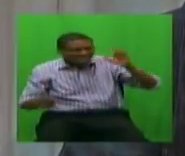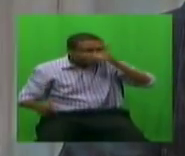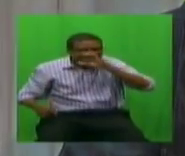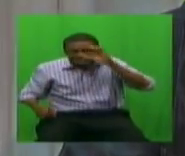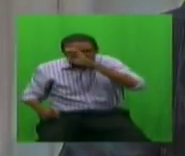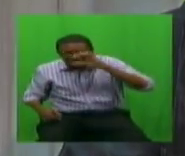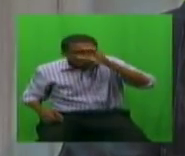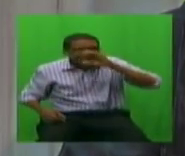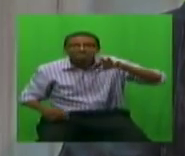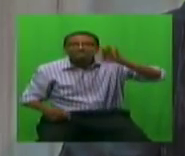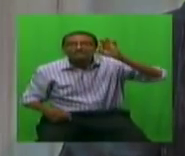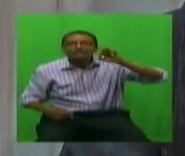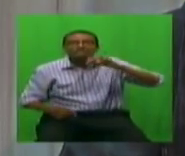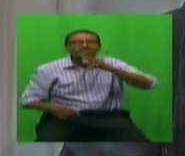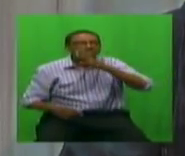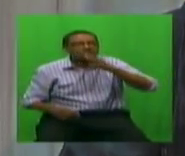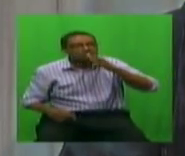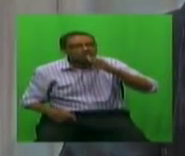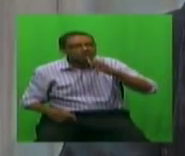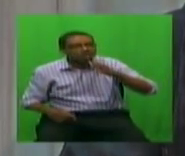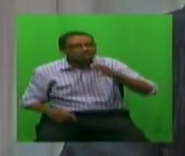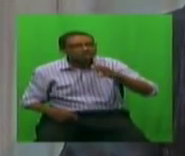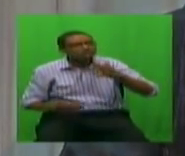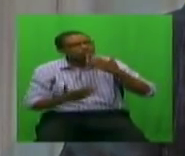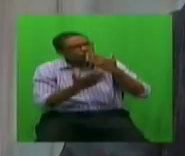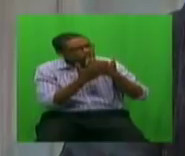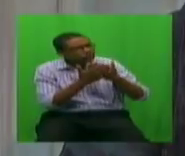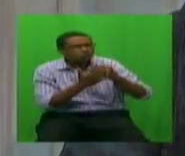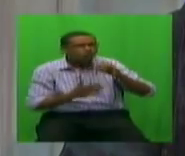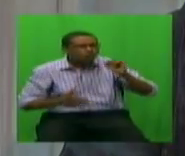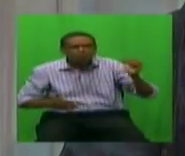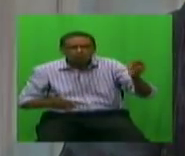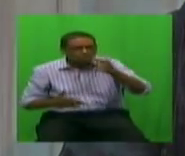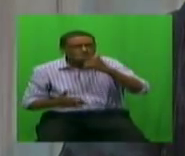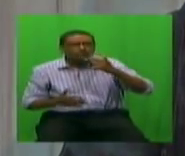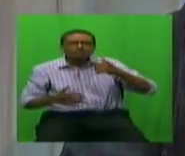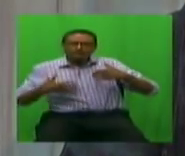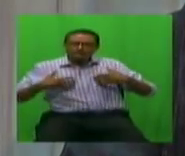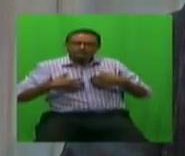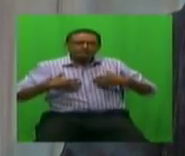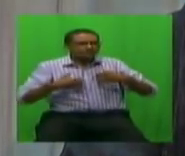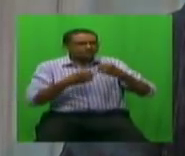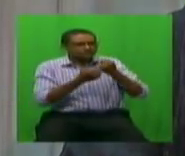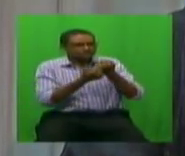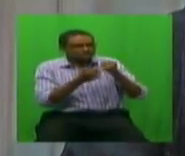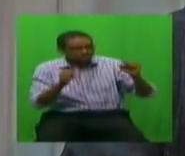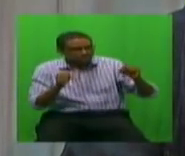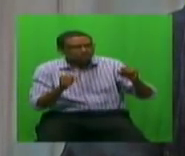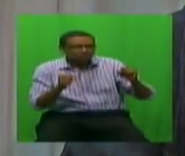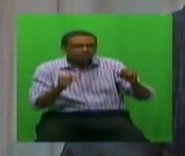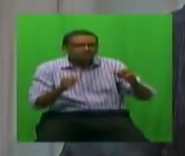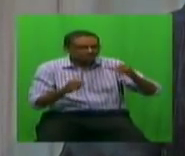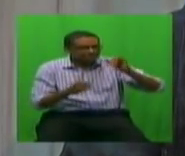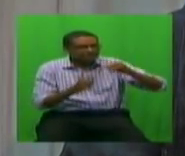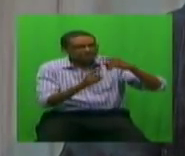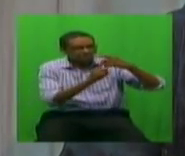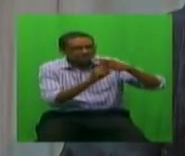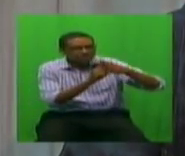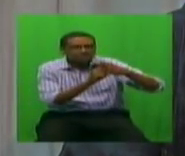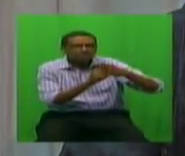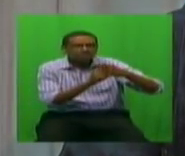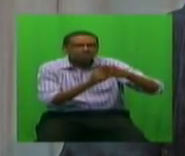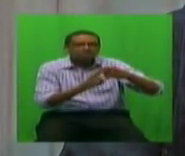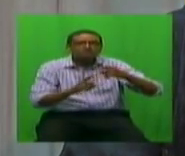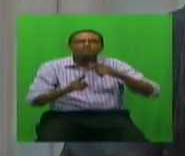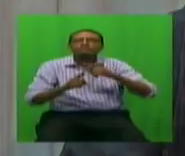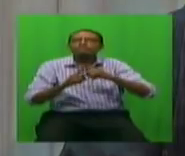good that all the animals survived. The animals are safe. That is a very positive story. Part of the